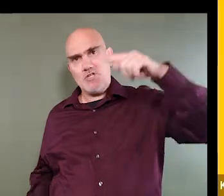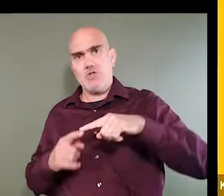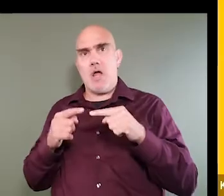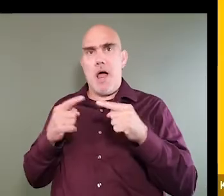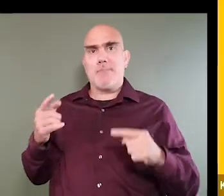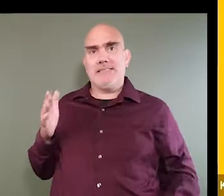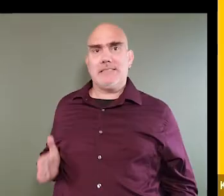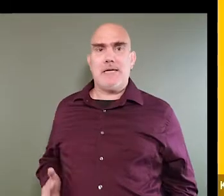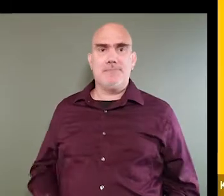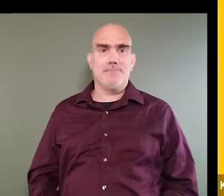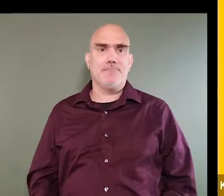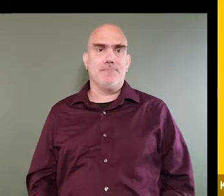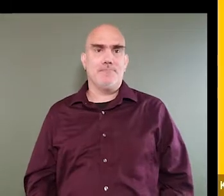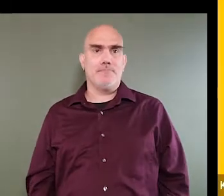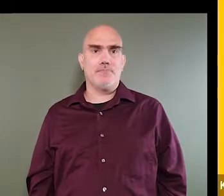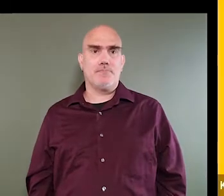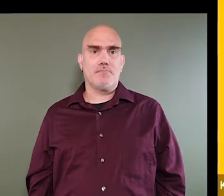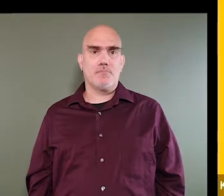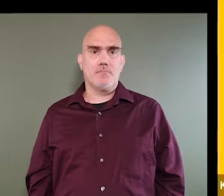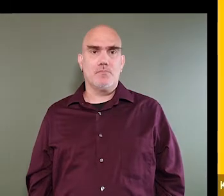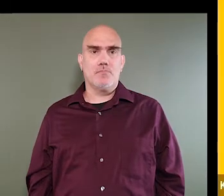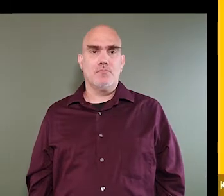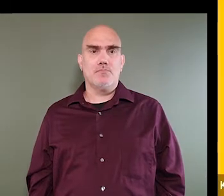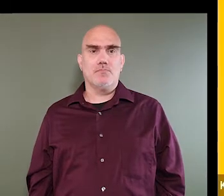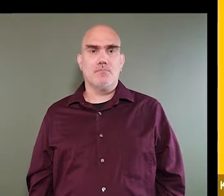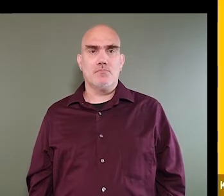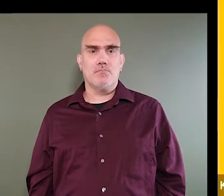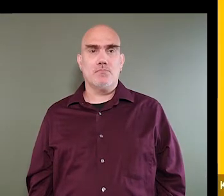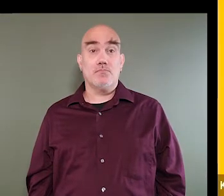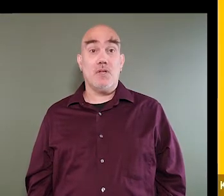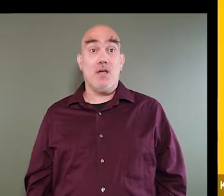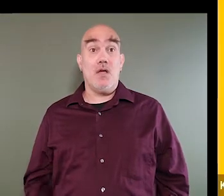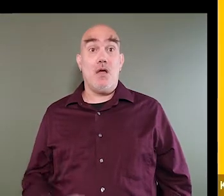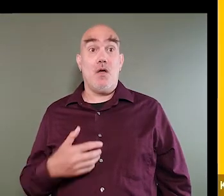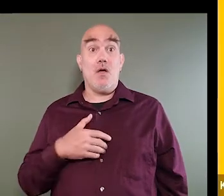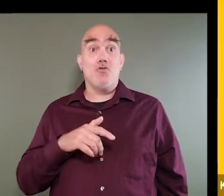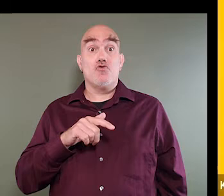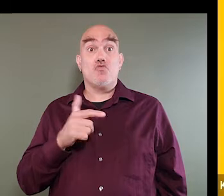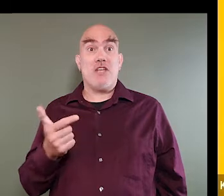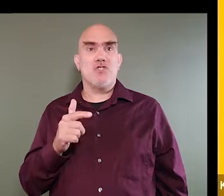opposite side. Instead of switching, we're just going to hold it here.